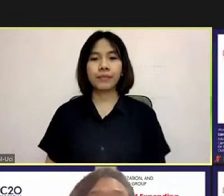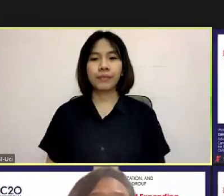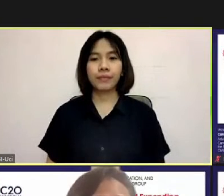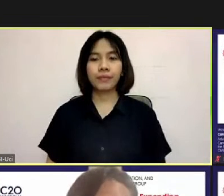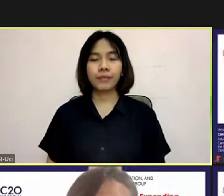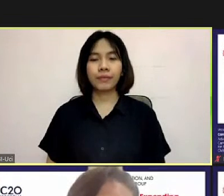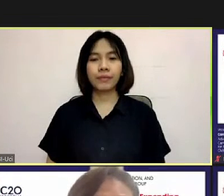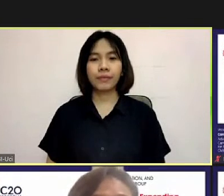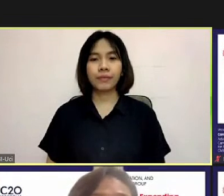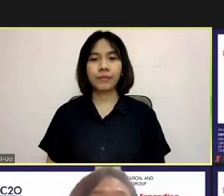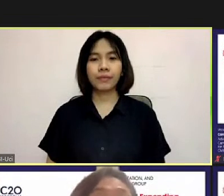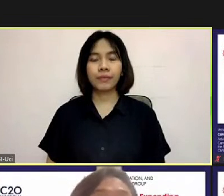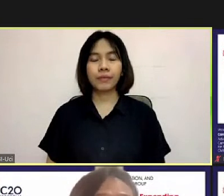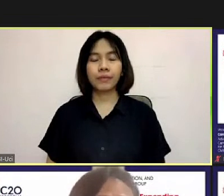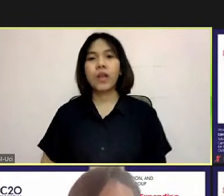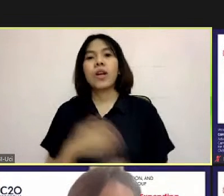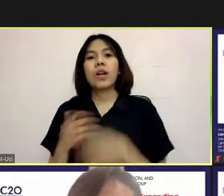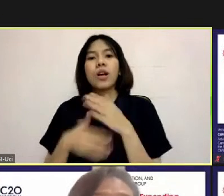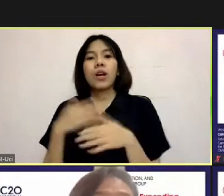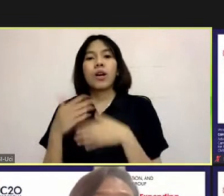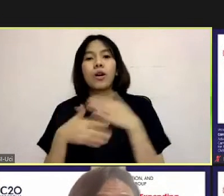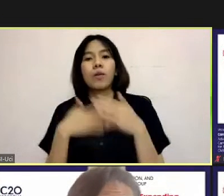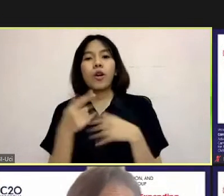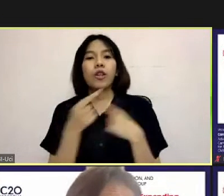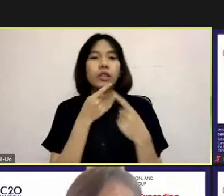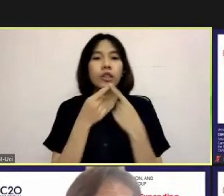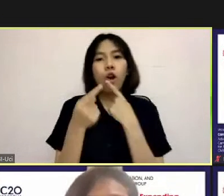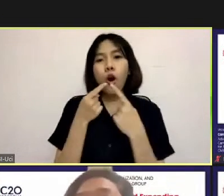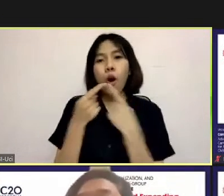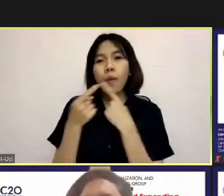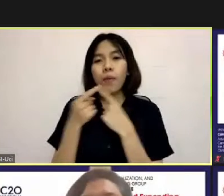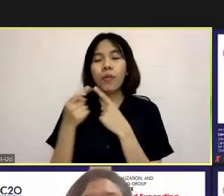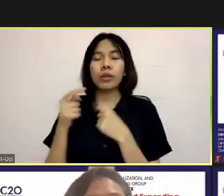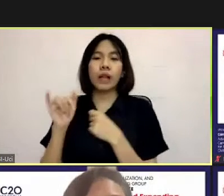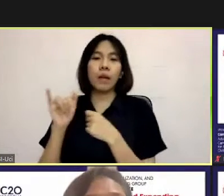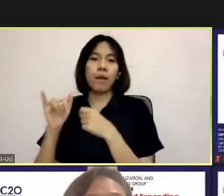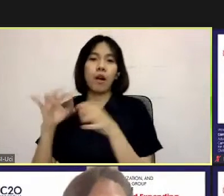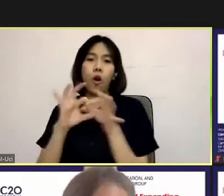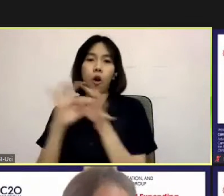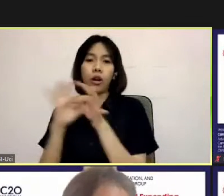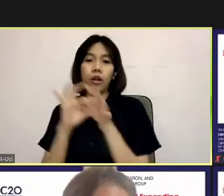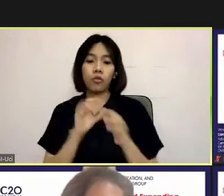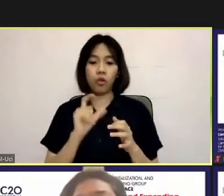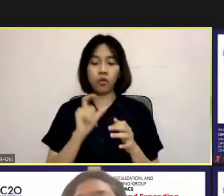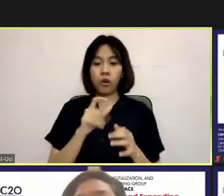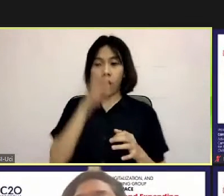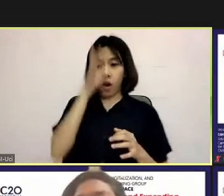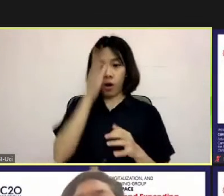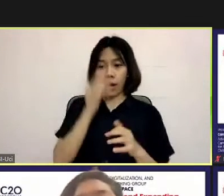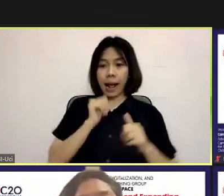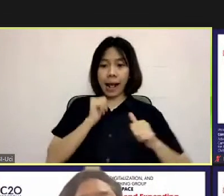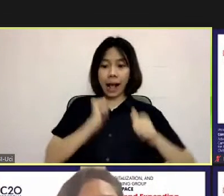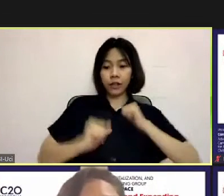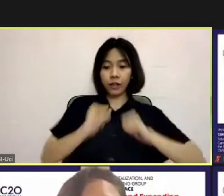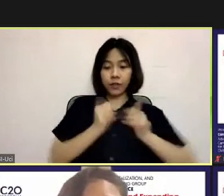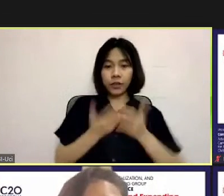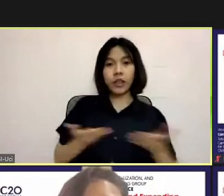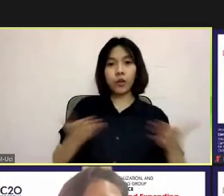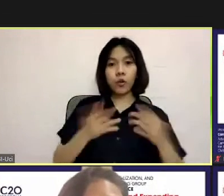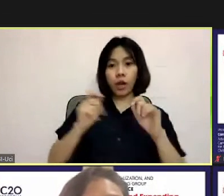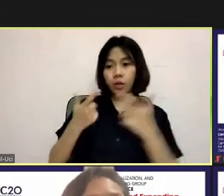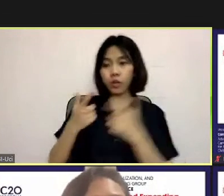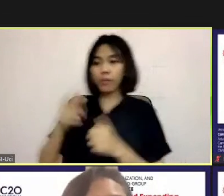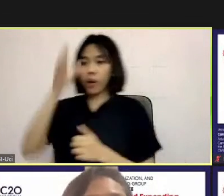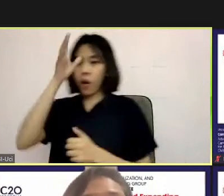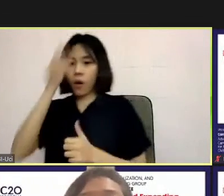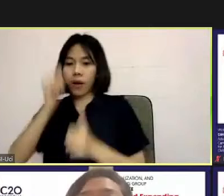the security of the communication process and also the coordination from